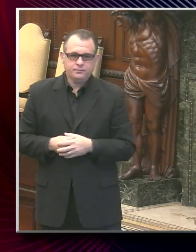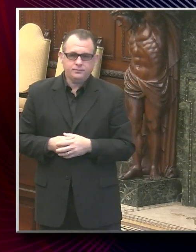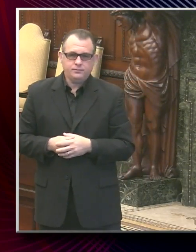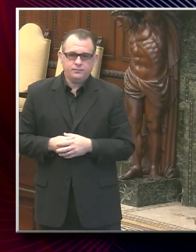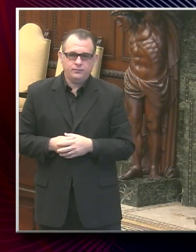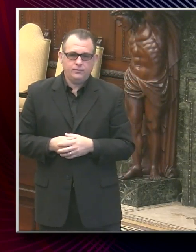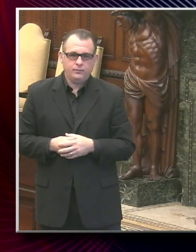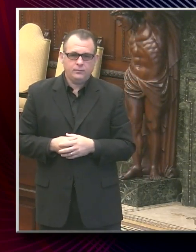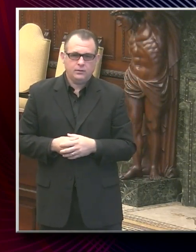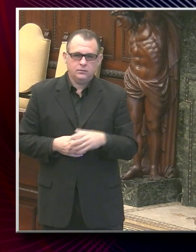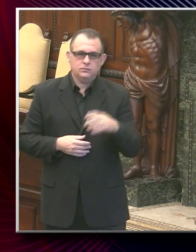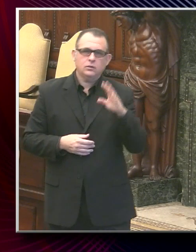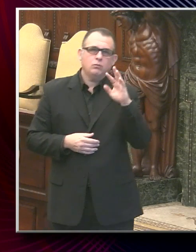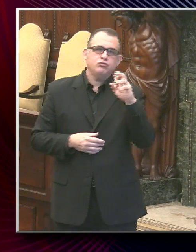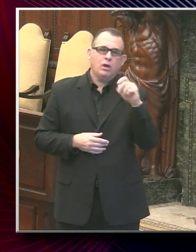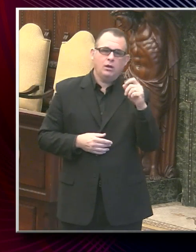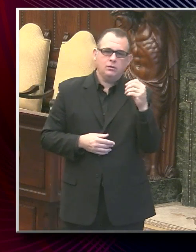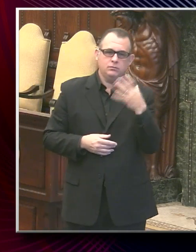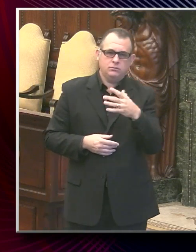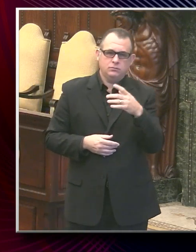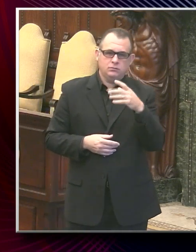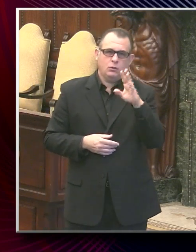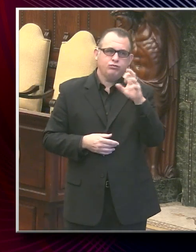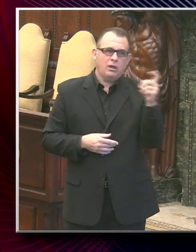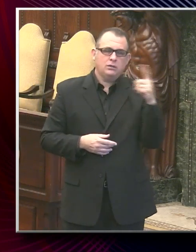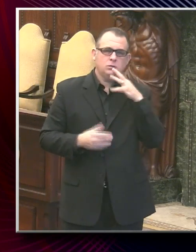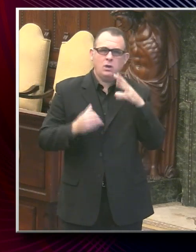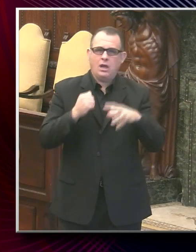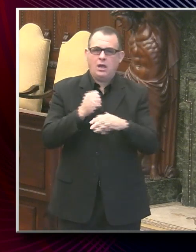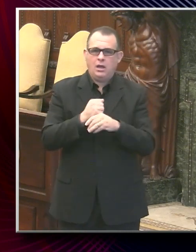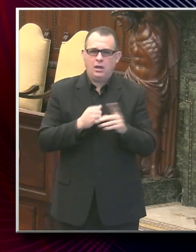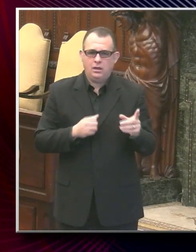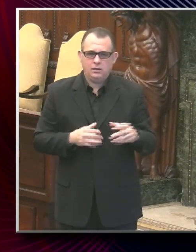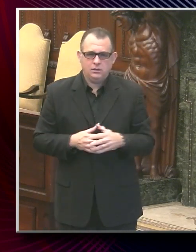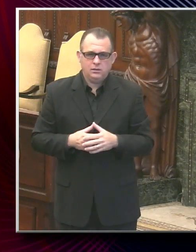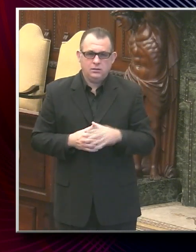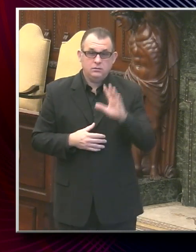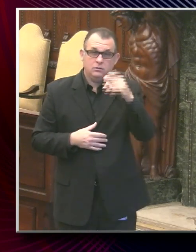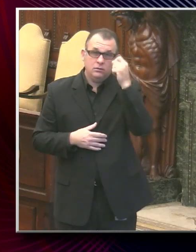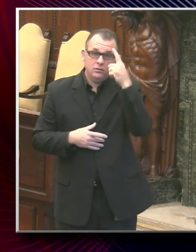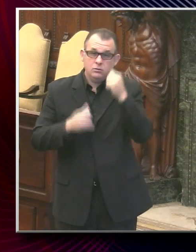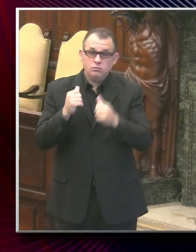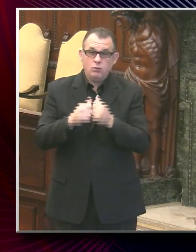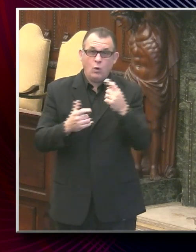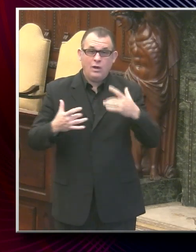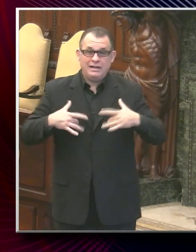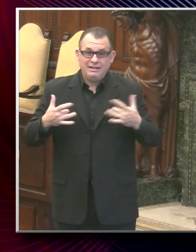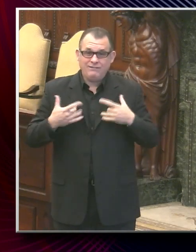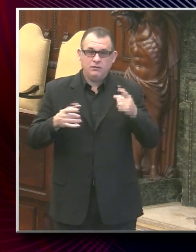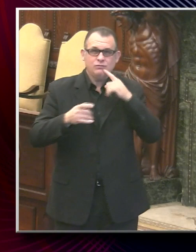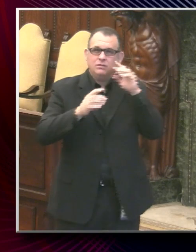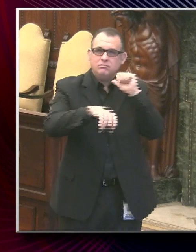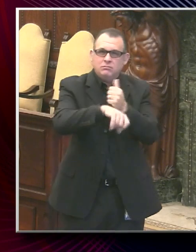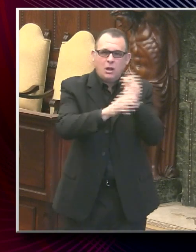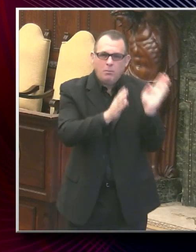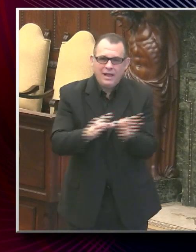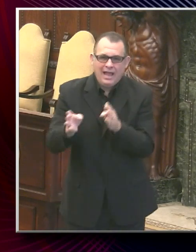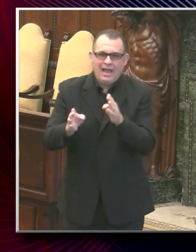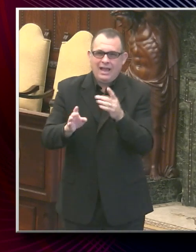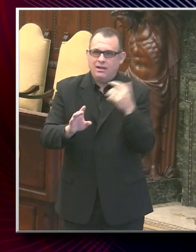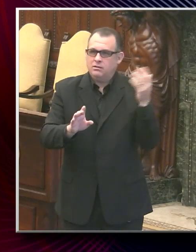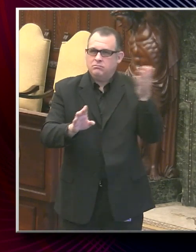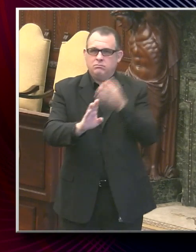is when we look at events, most of those are planned well in advance, months in advance, and they work with our Office of Special